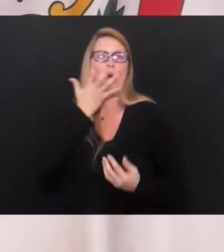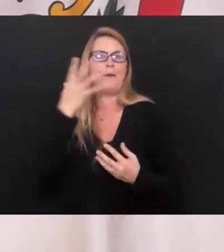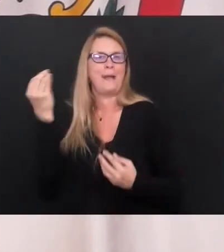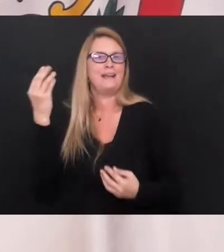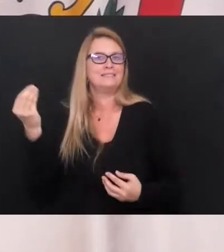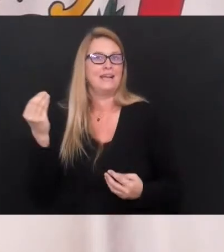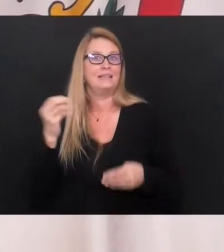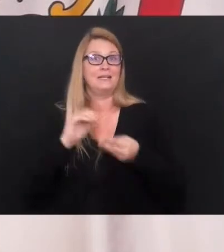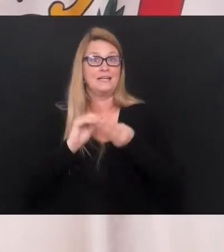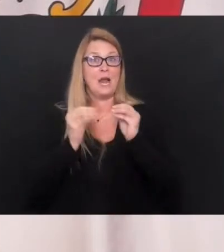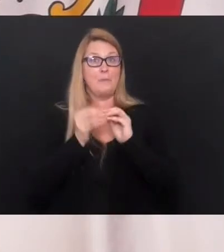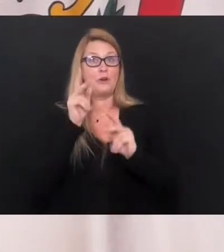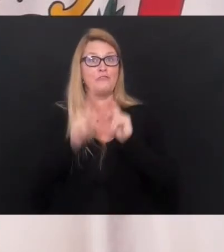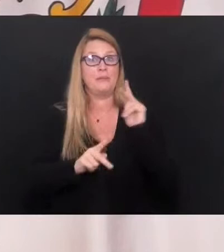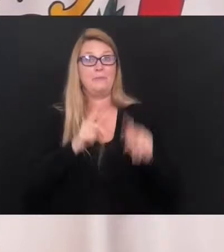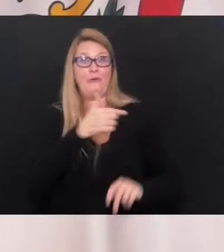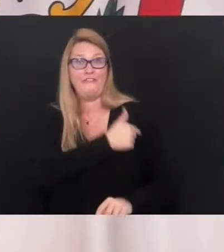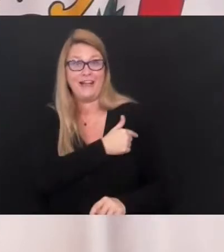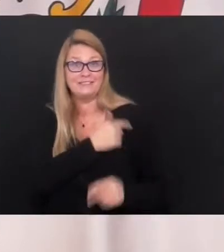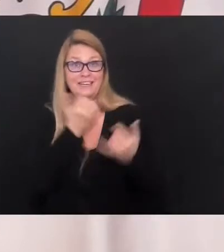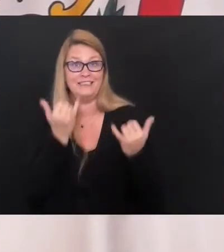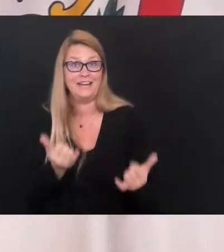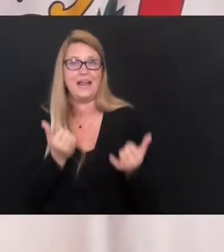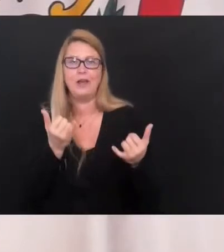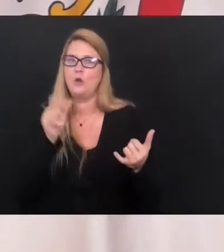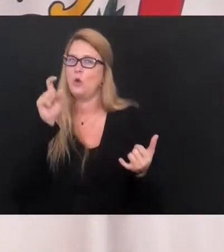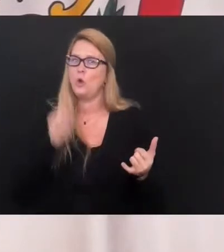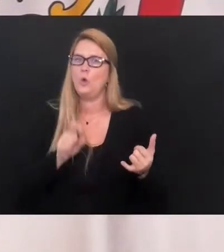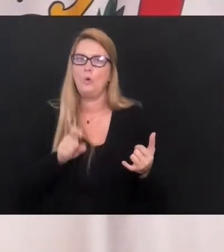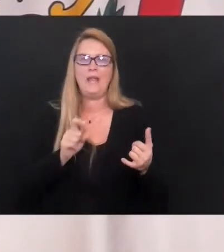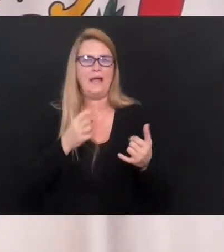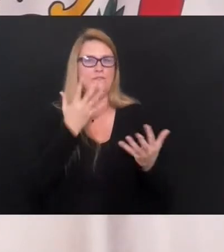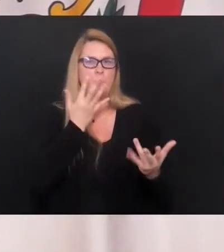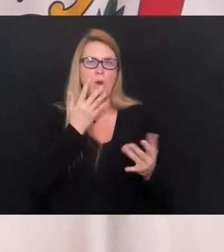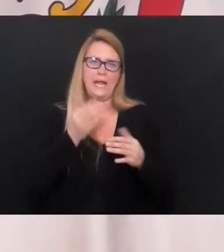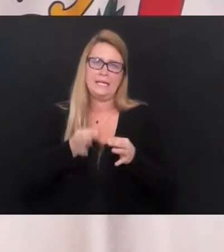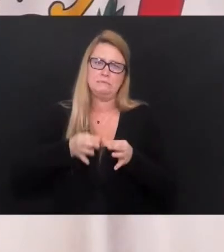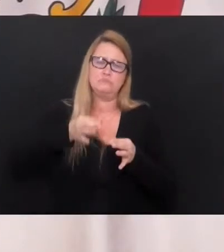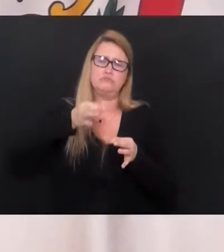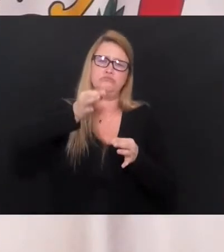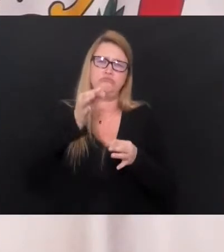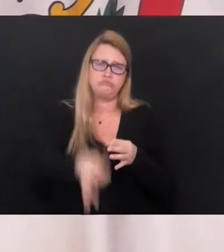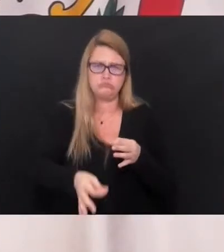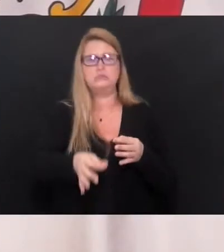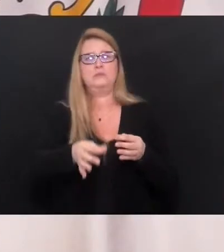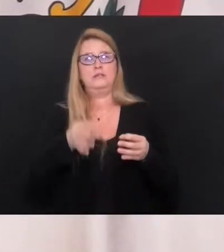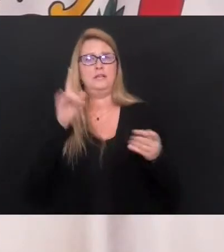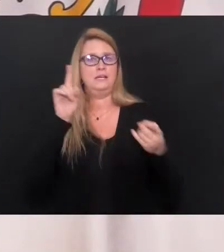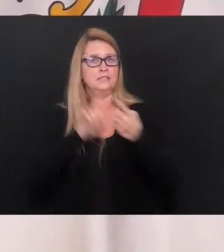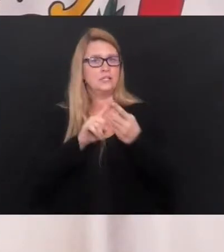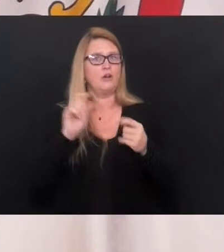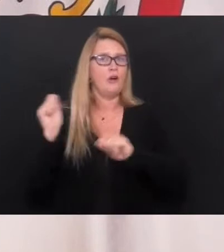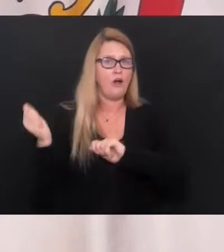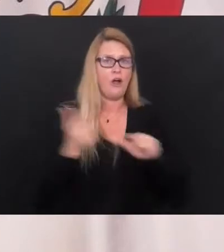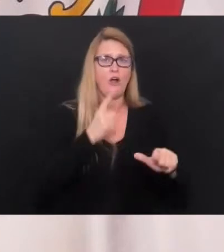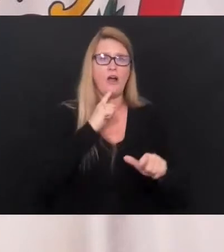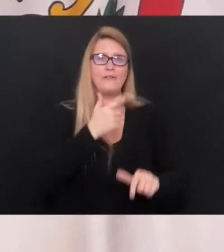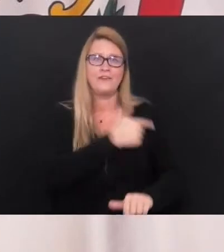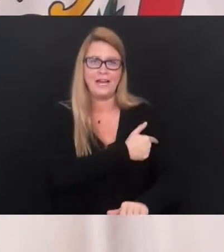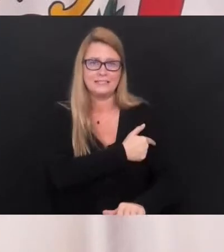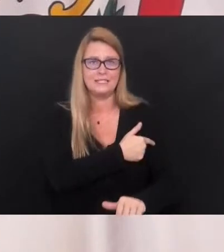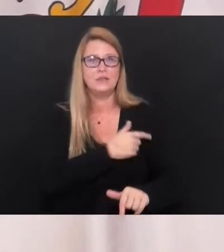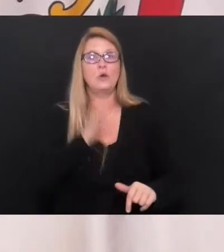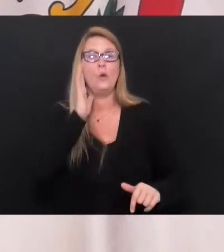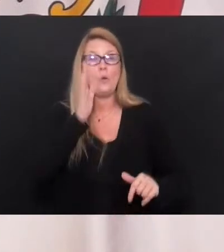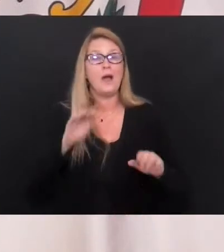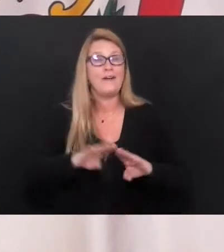that are vaccinated, when I've said over and over, we've got to bridge ourselves to this vaccine. Well, we've gotten to the vaccine. We're going to be